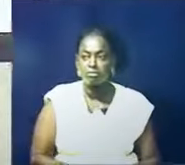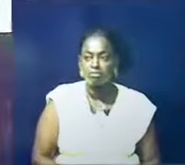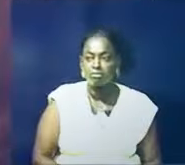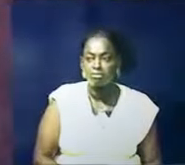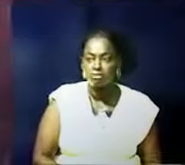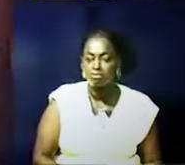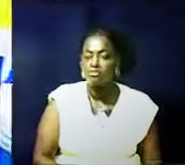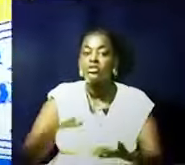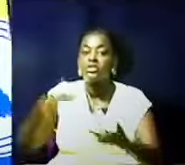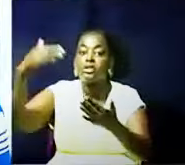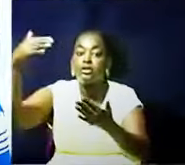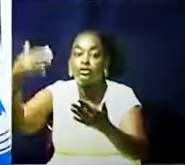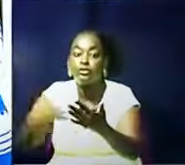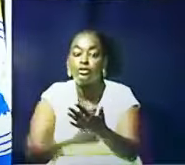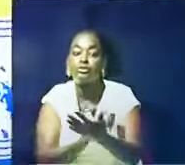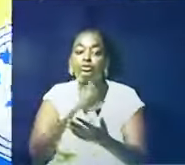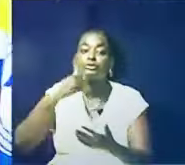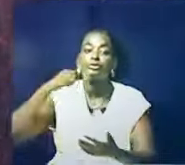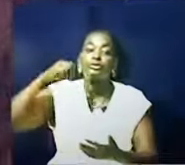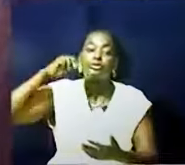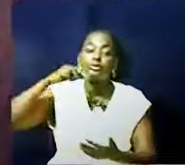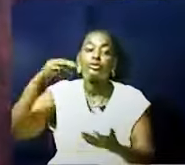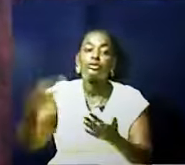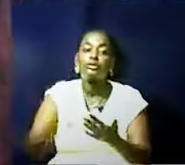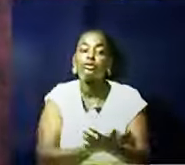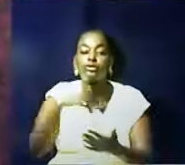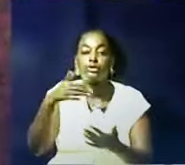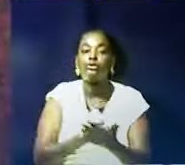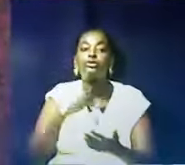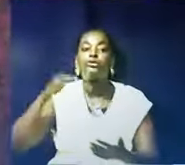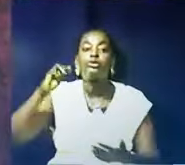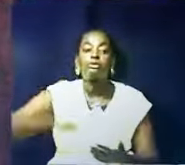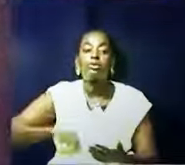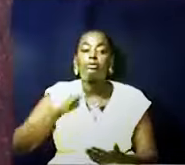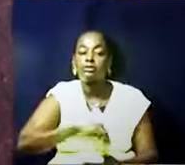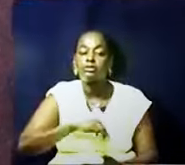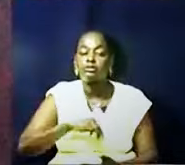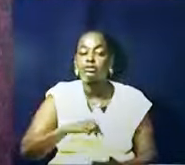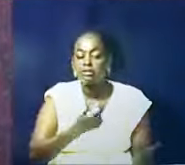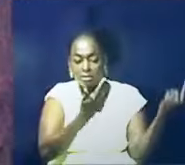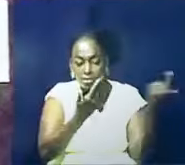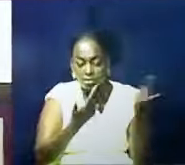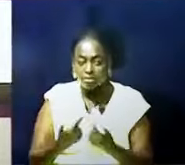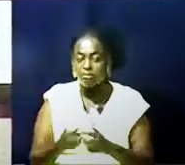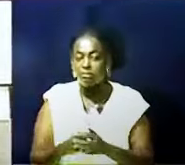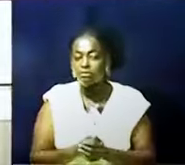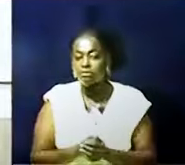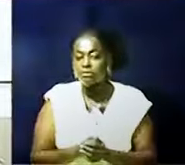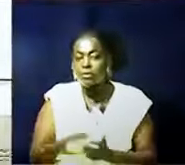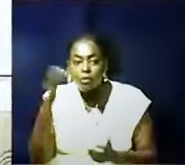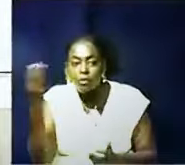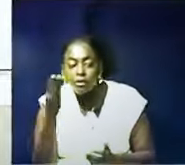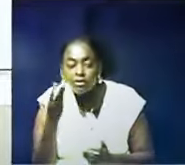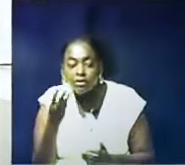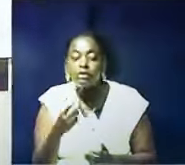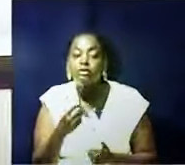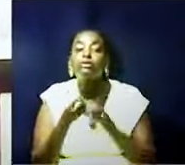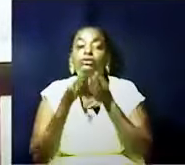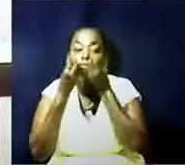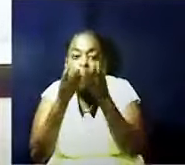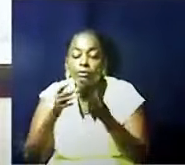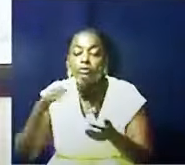new converts. One year waba for front. Because you told a new convert that Wednesdays we meet, Fridays we meet.